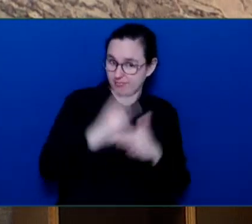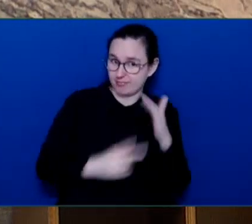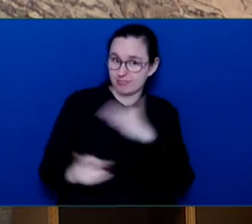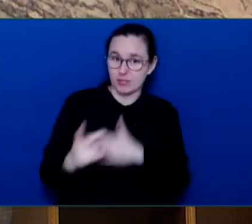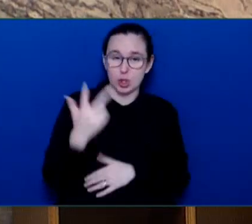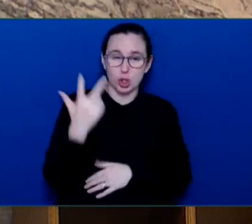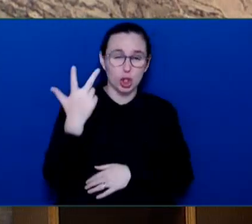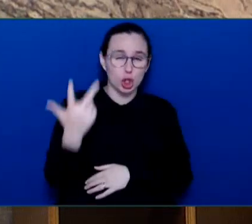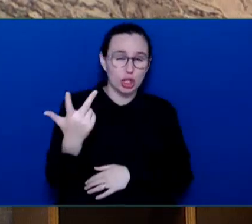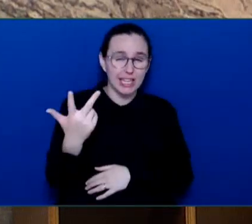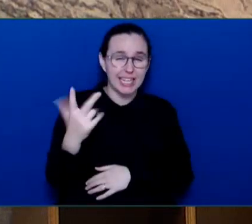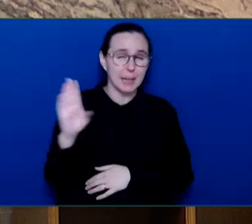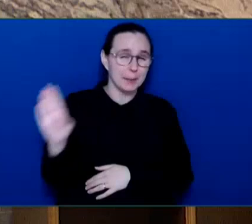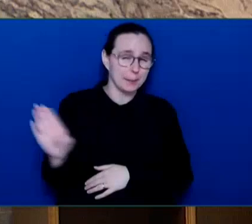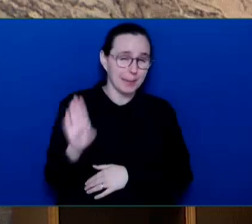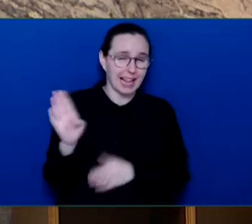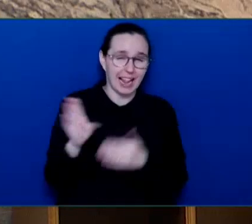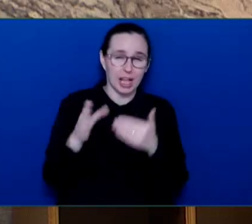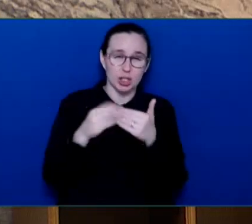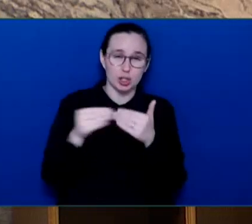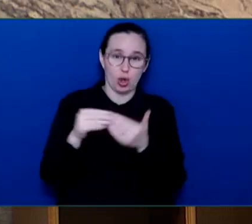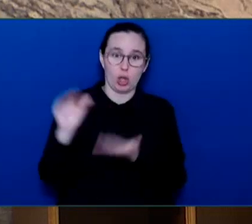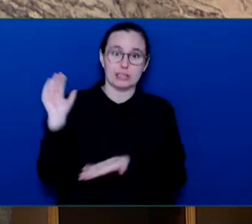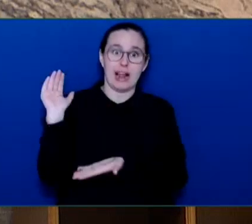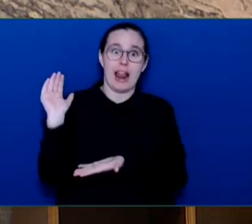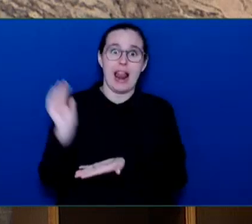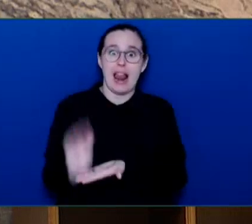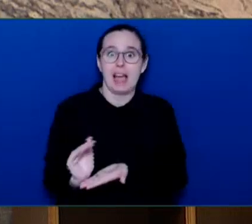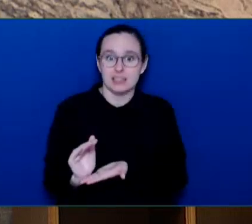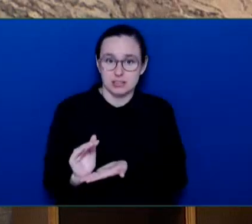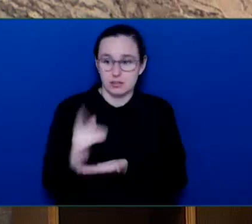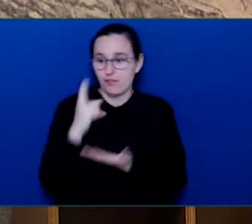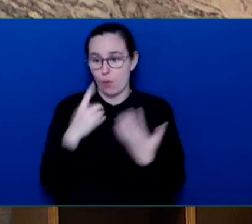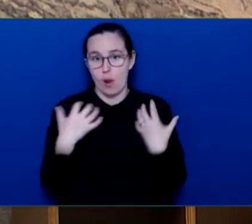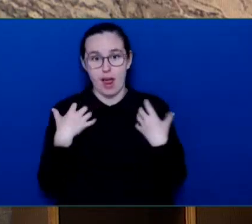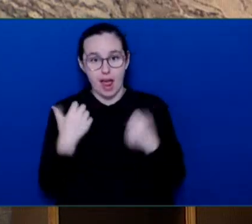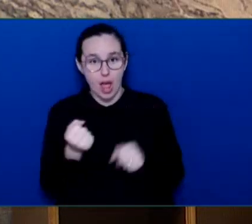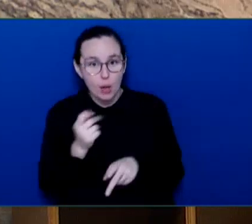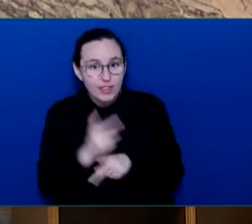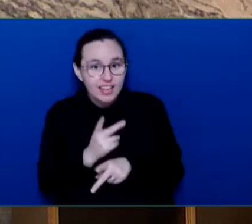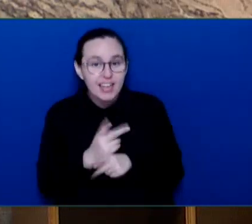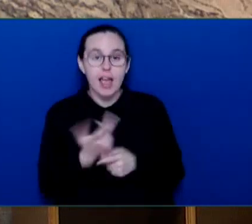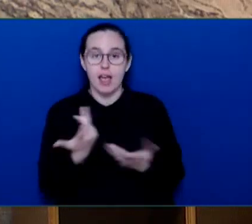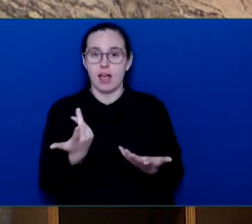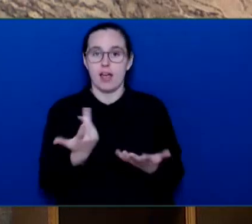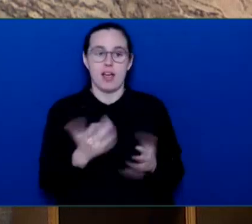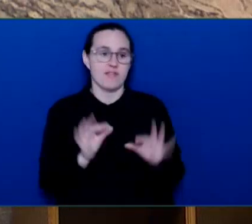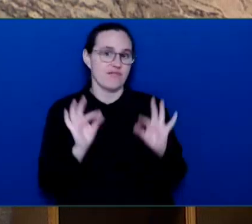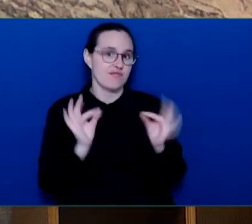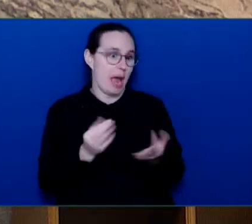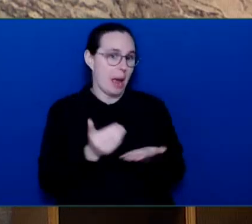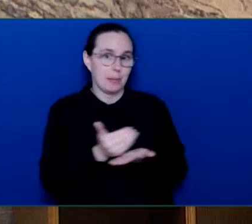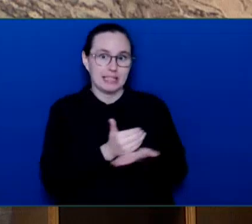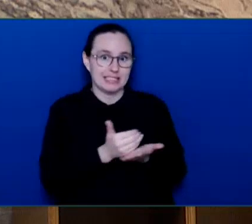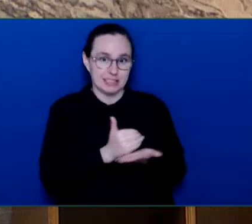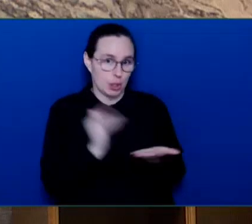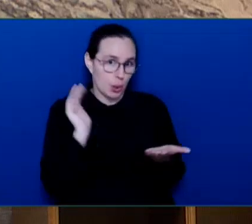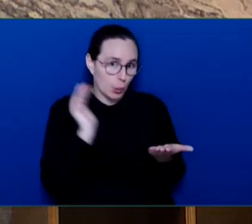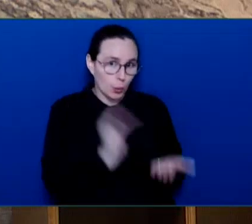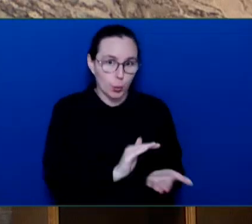healthcare. It's set to reduce household incomes by $11,000 per family per